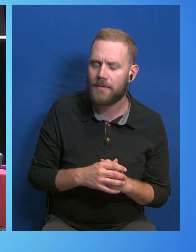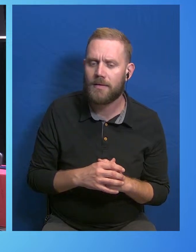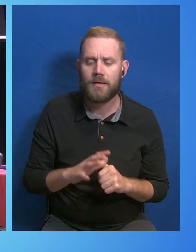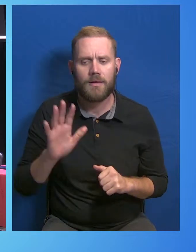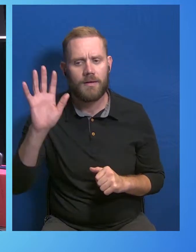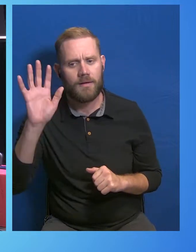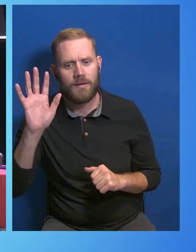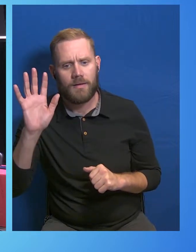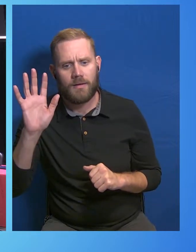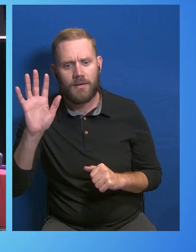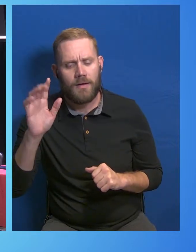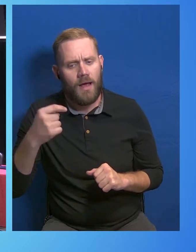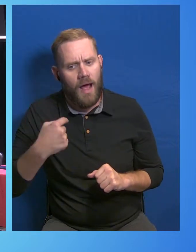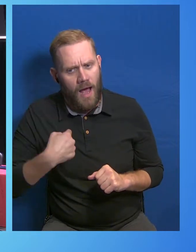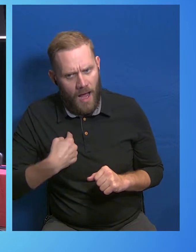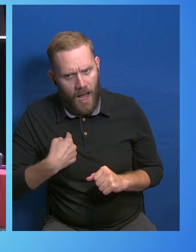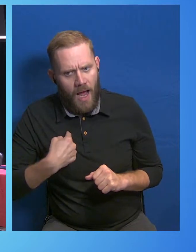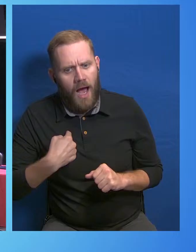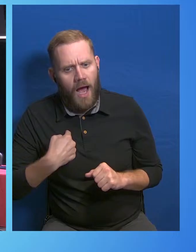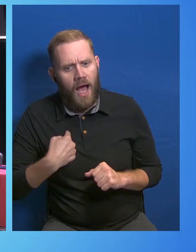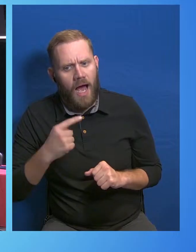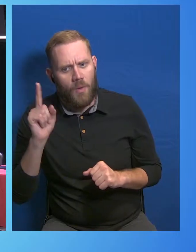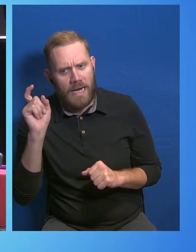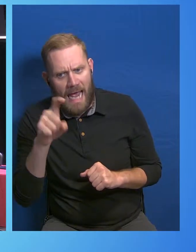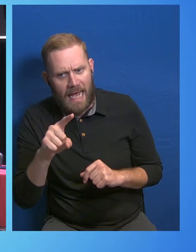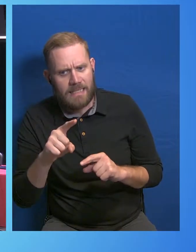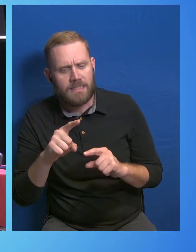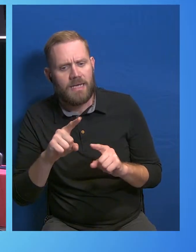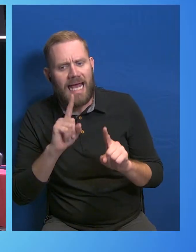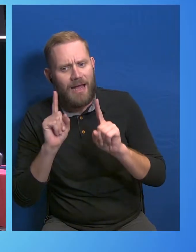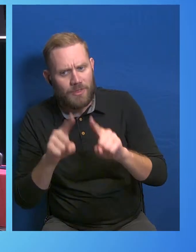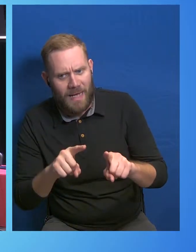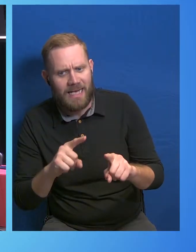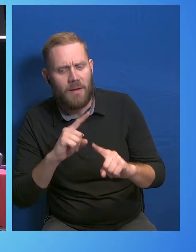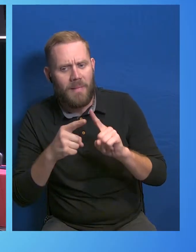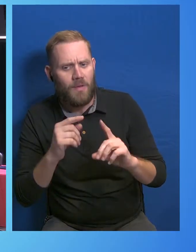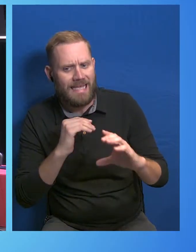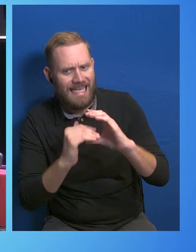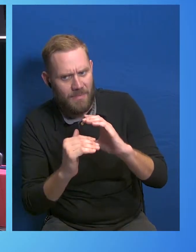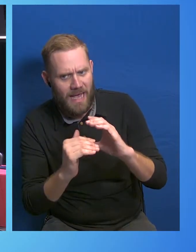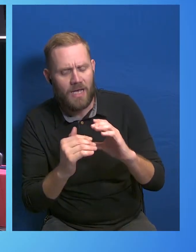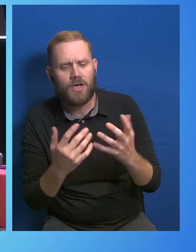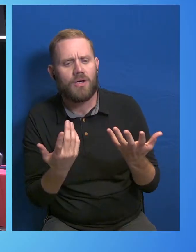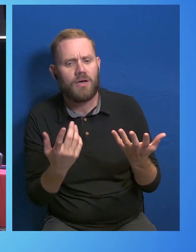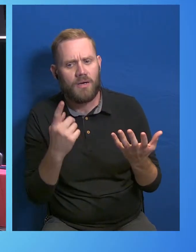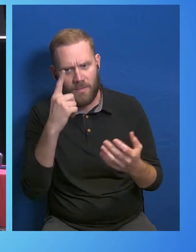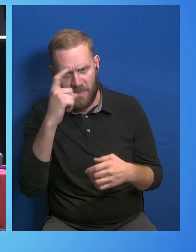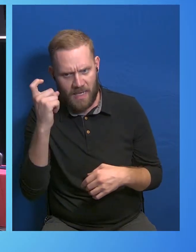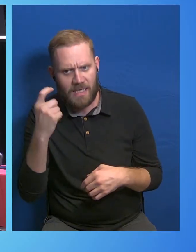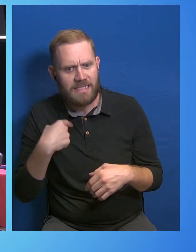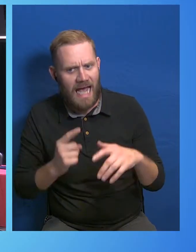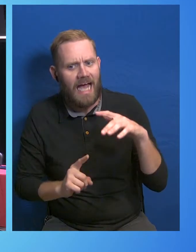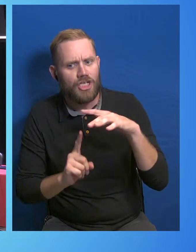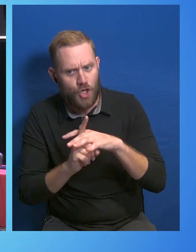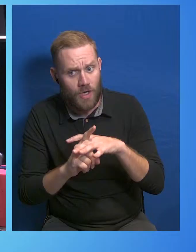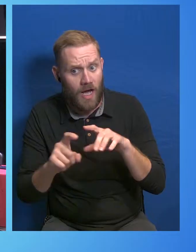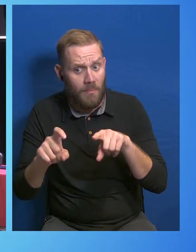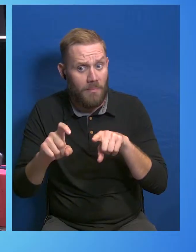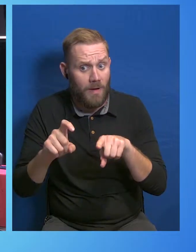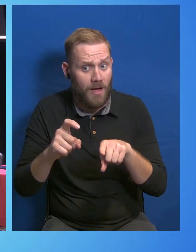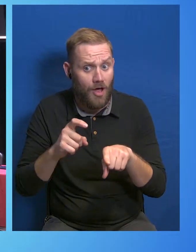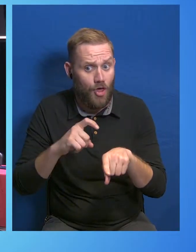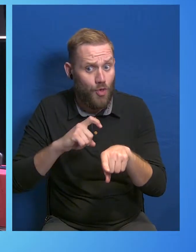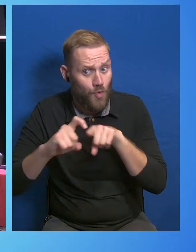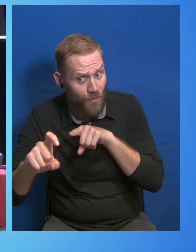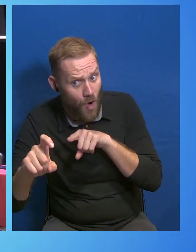So I wanted to answer about the email for the meeting today because I showed up on the phone. Is that